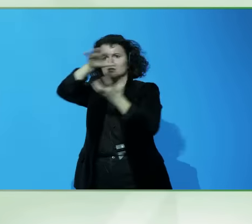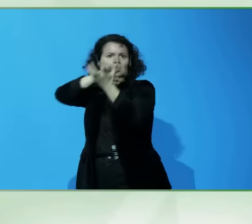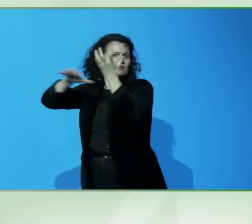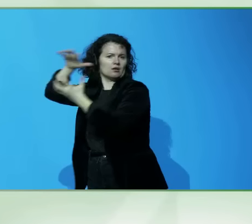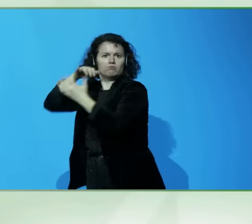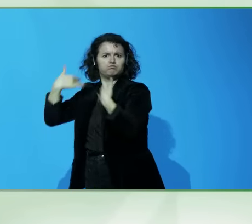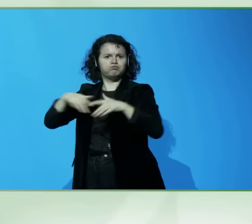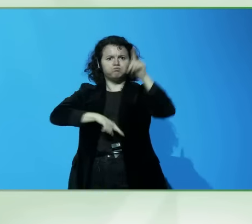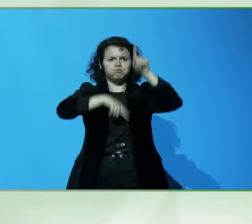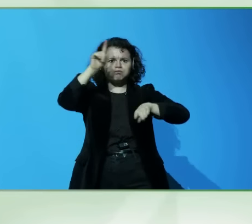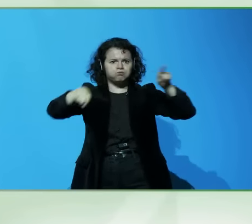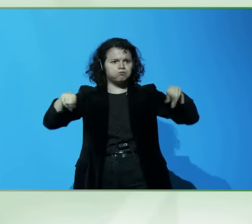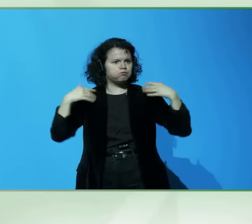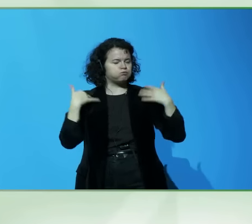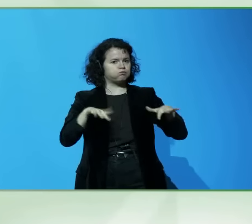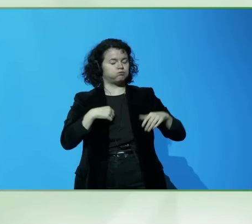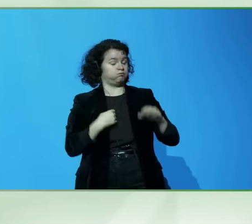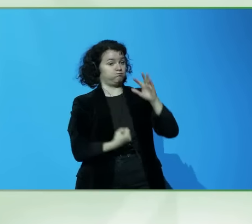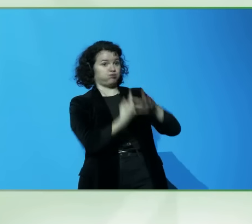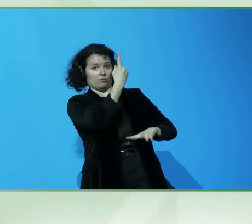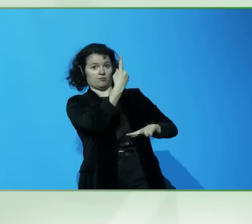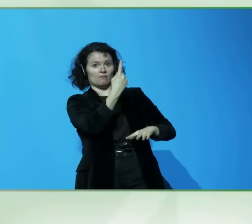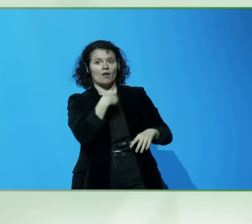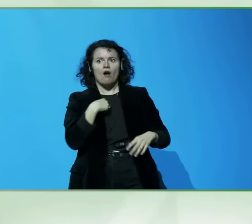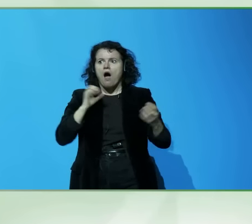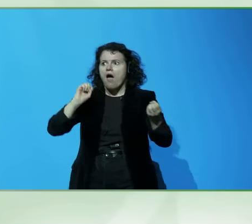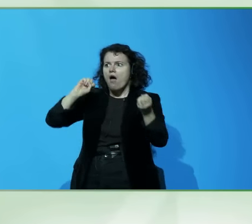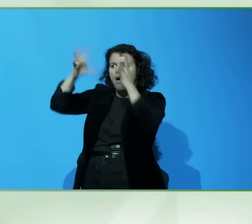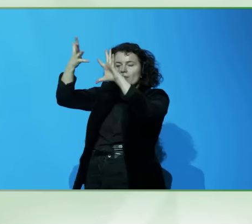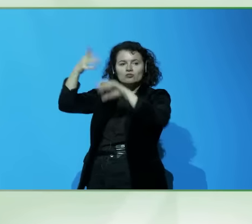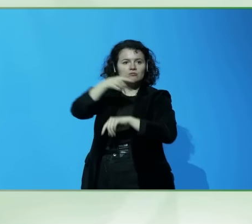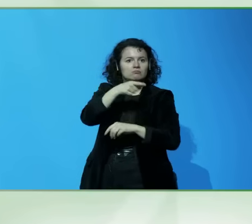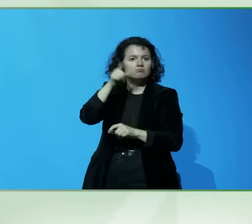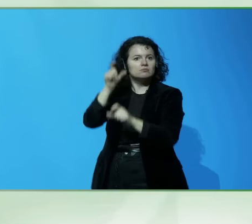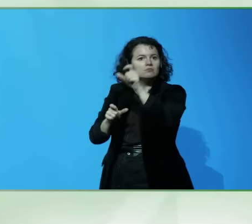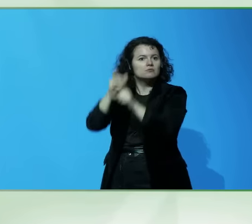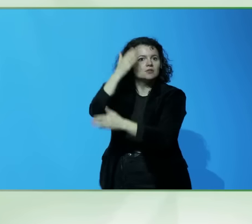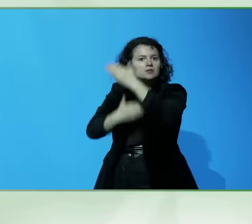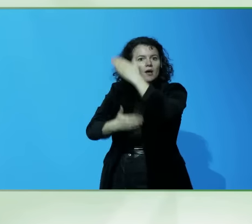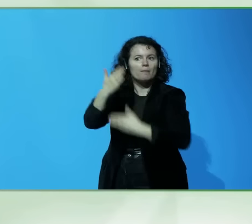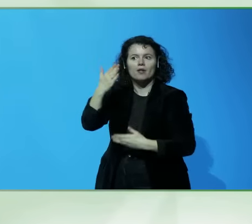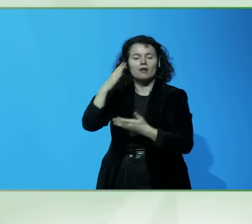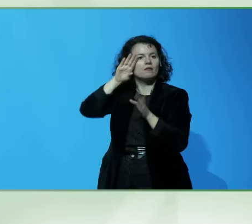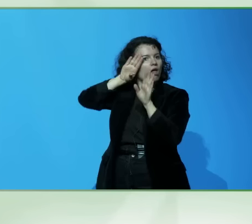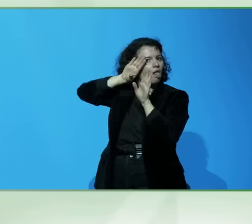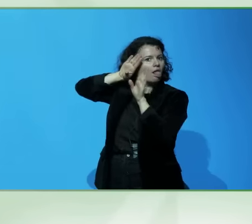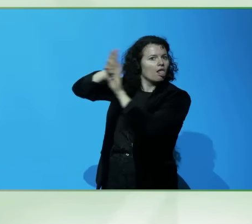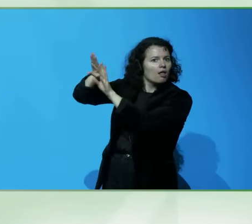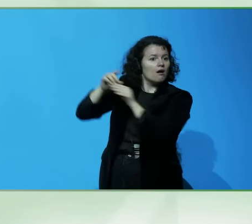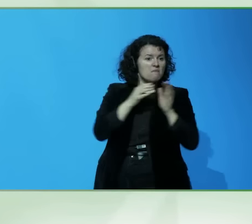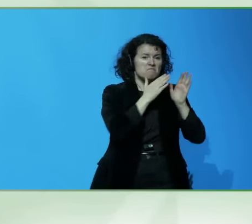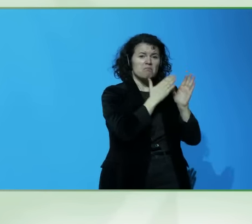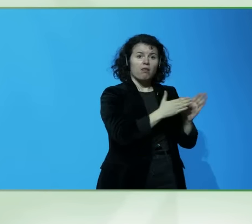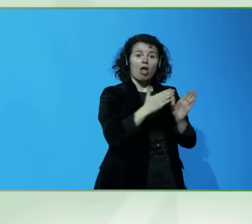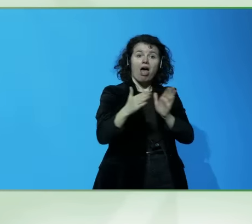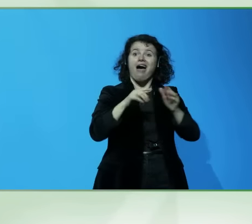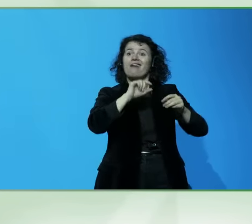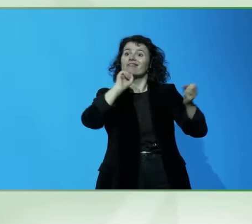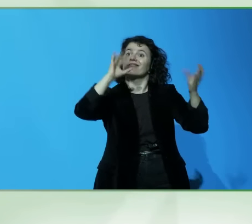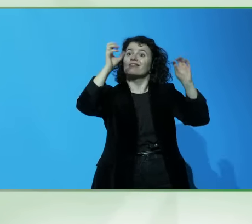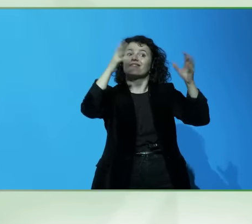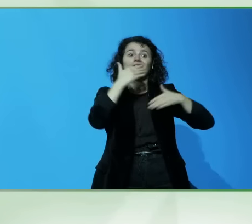too often overlooked in emergency and risk management plans. That is why the themes of this